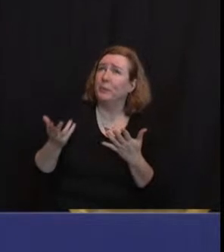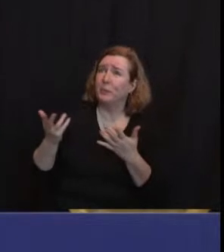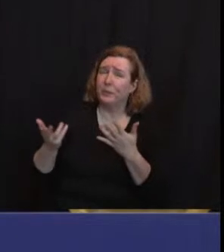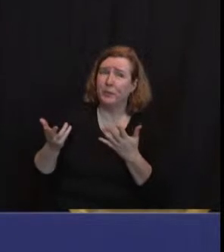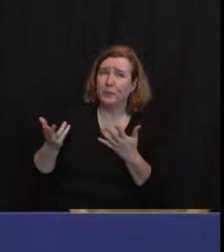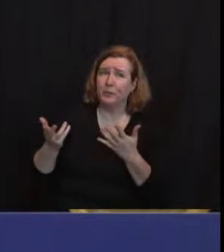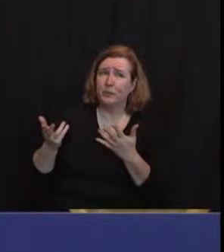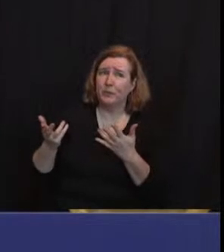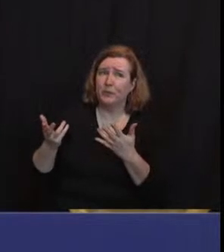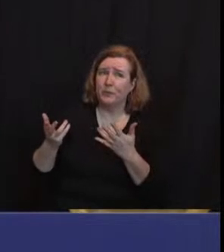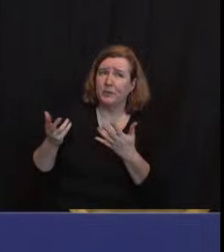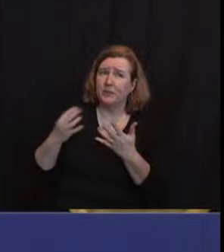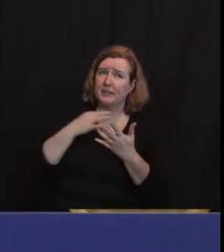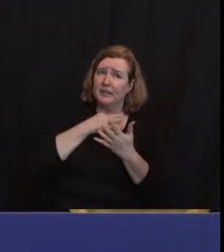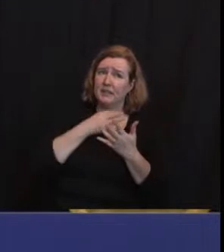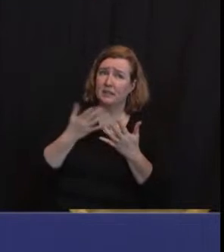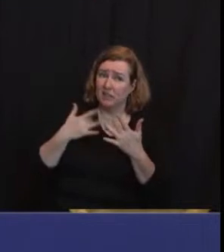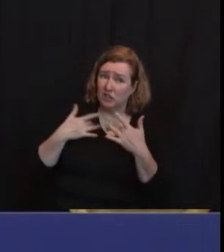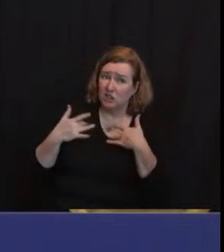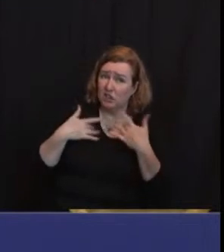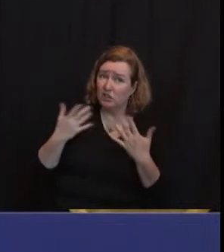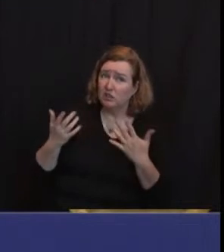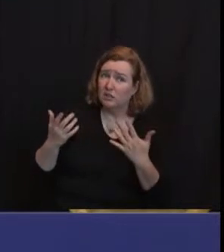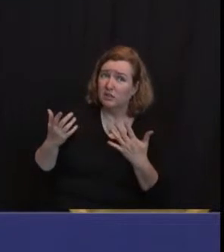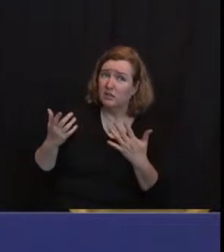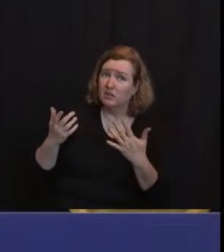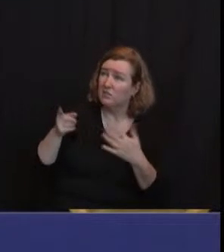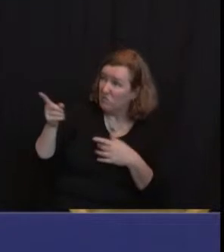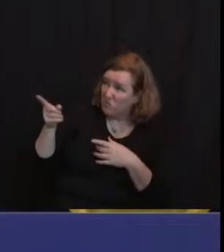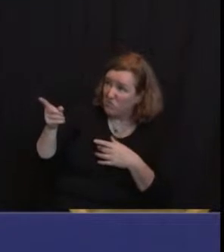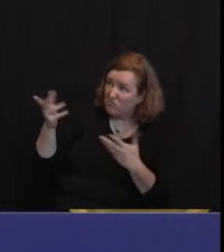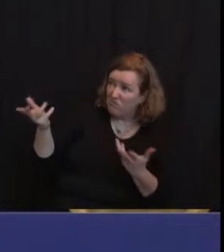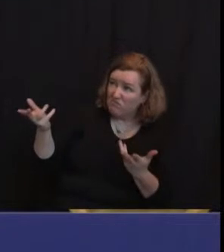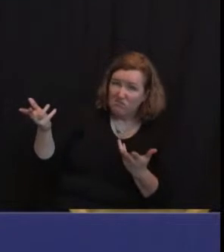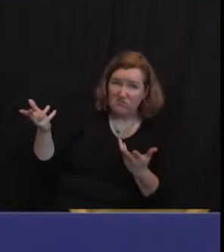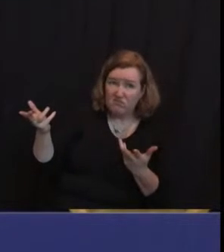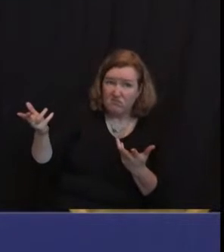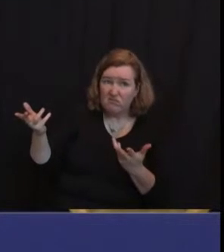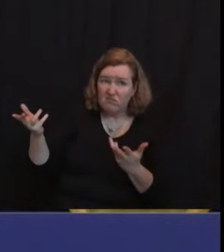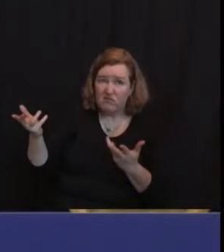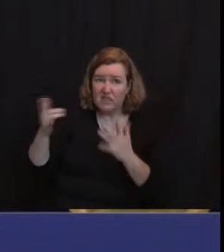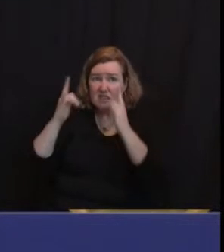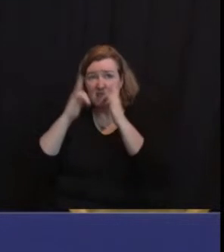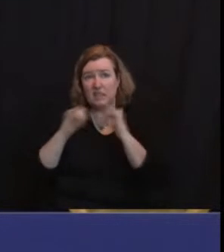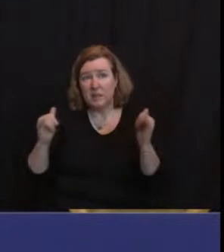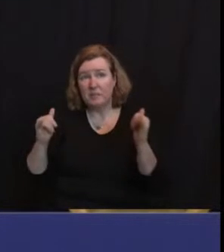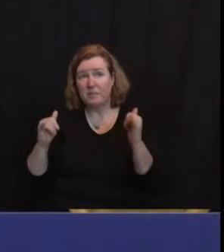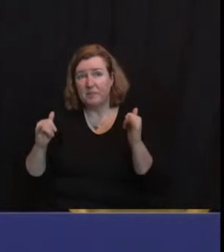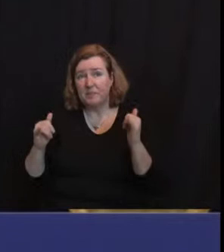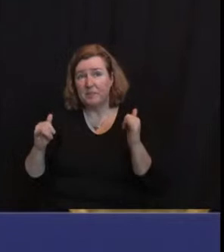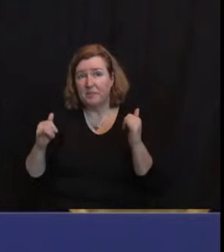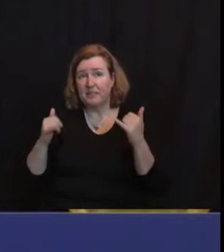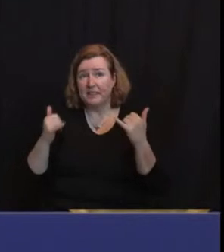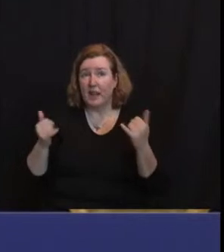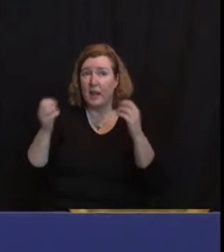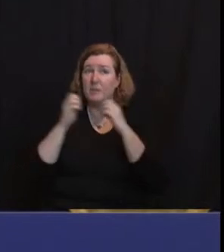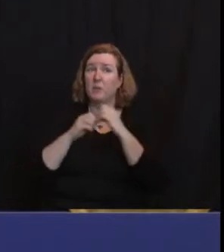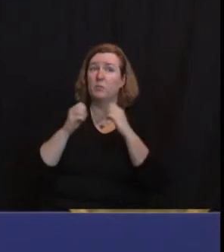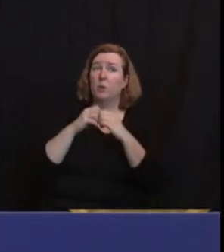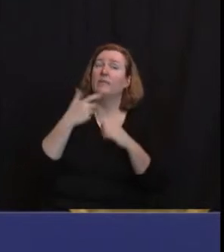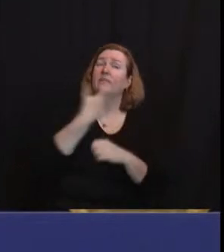Is this a concern with the fact that we're also, opening up vaccine opportunities for more and more